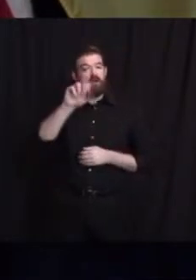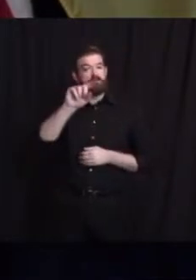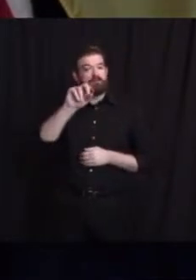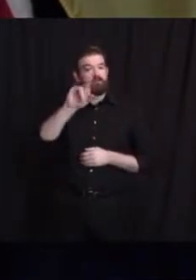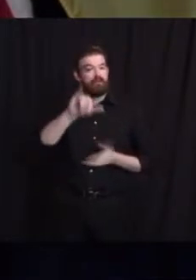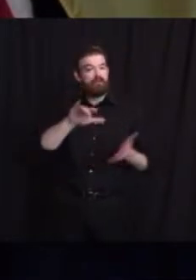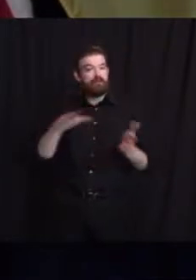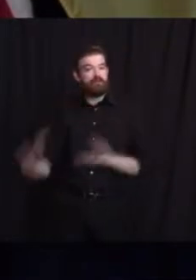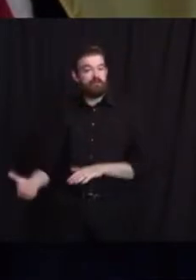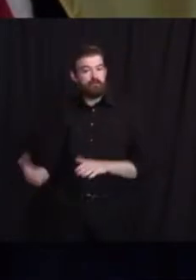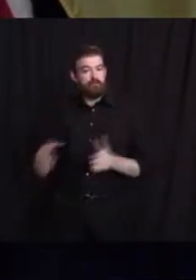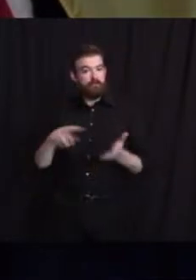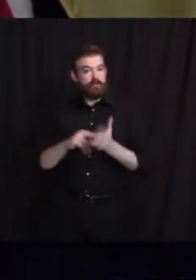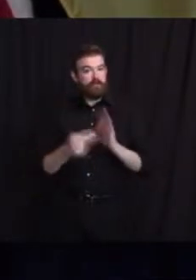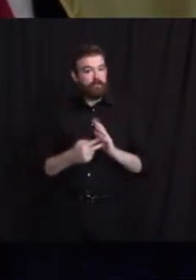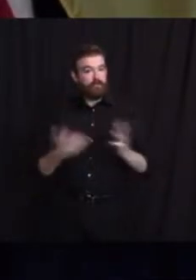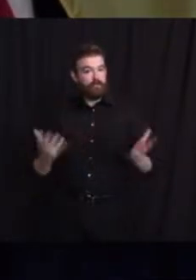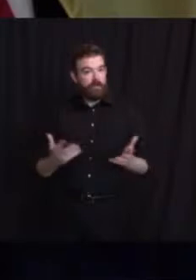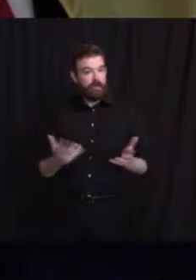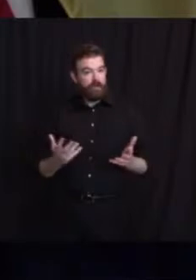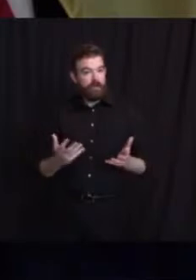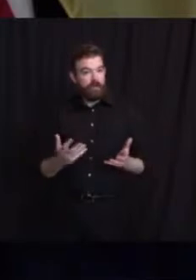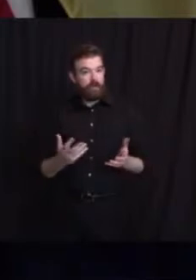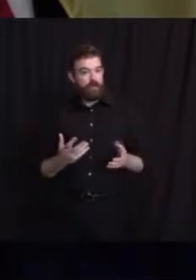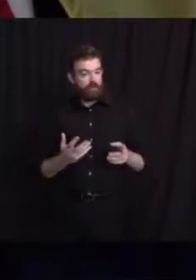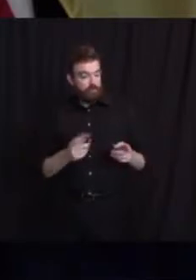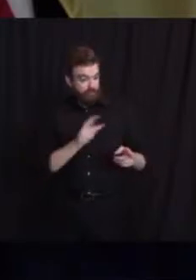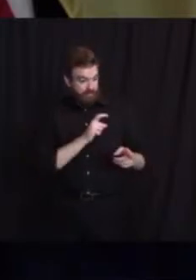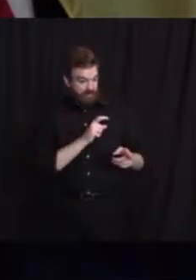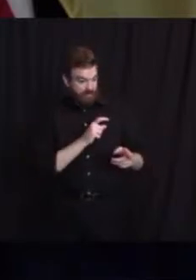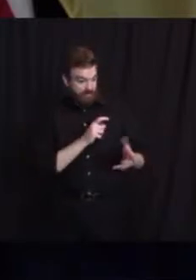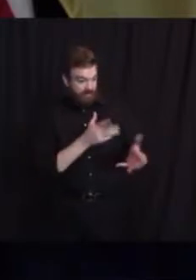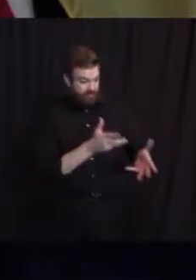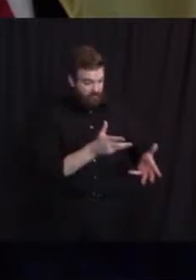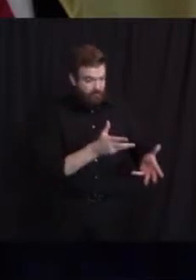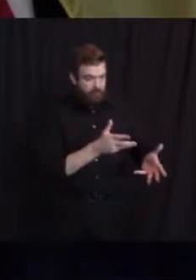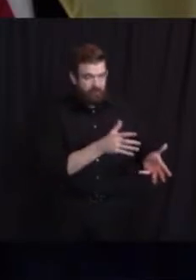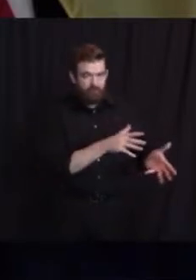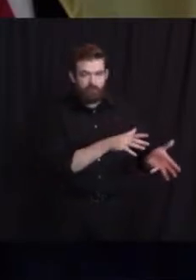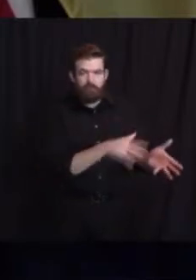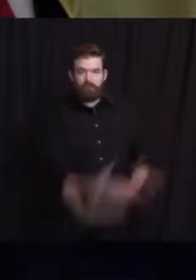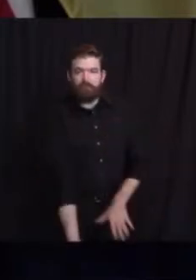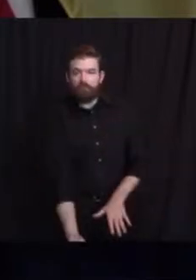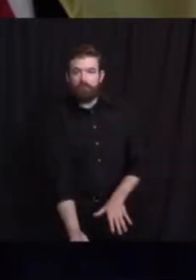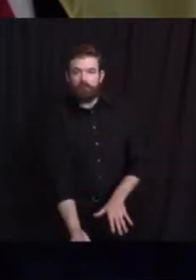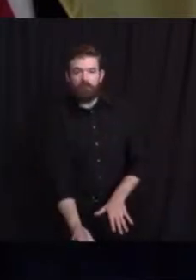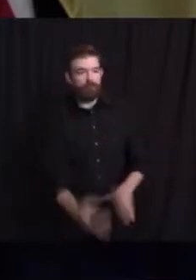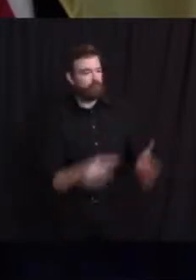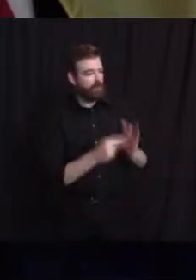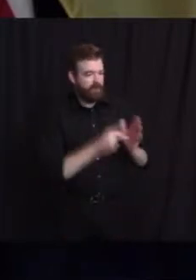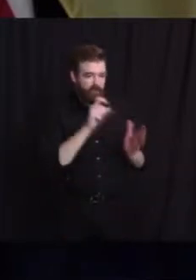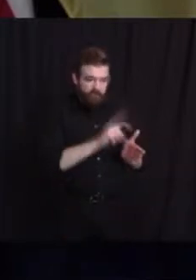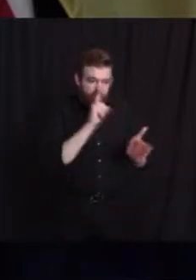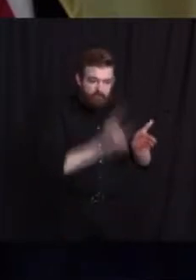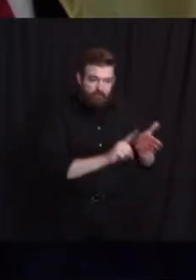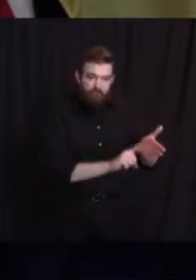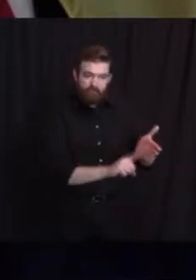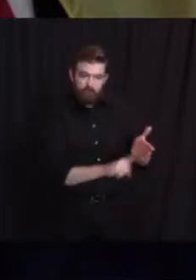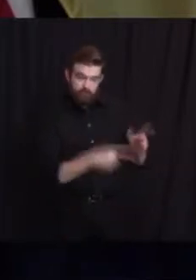that need to be rooted in accountability and in justice and in